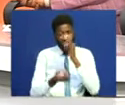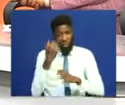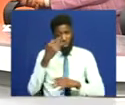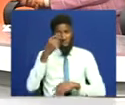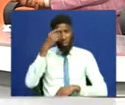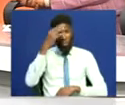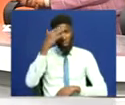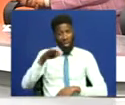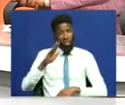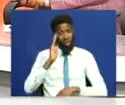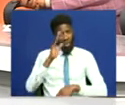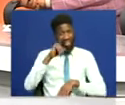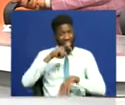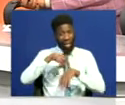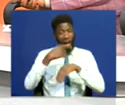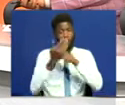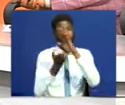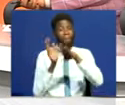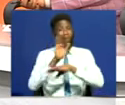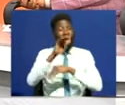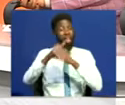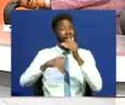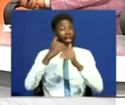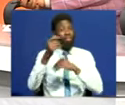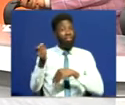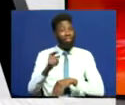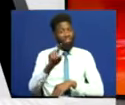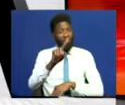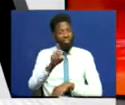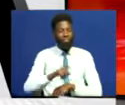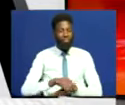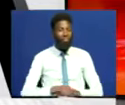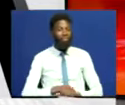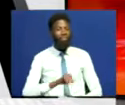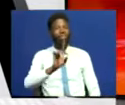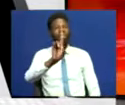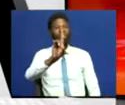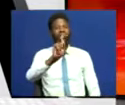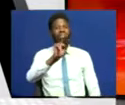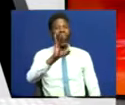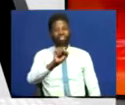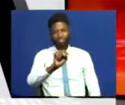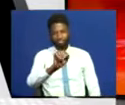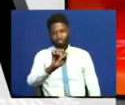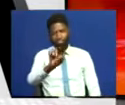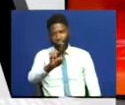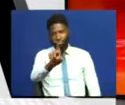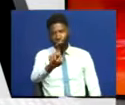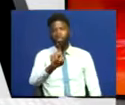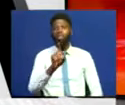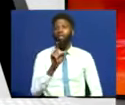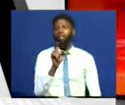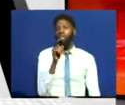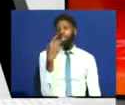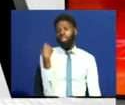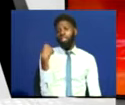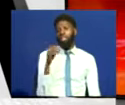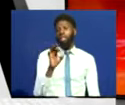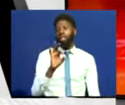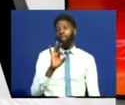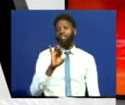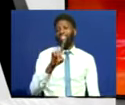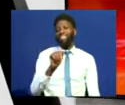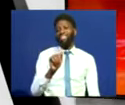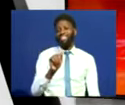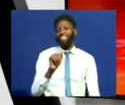morning and welcome to the show. FIDA just recently issued a statement in regards to this particular matter. As Kenyans, from where you sit,